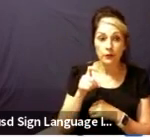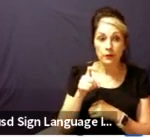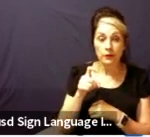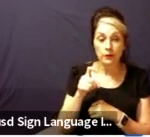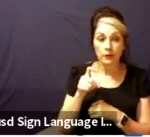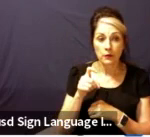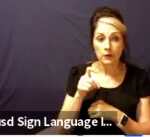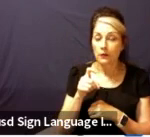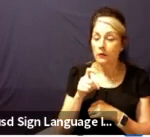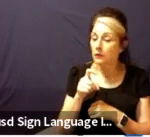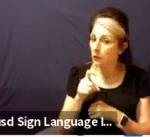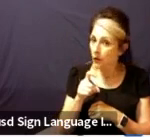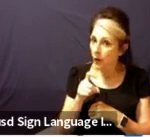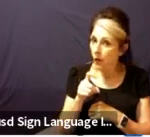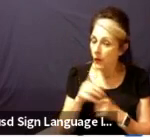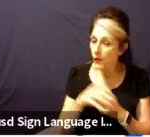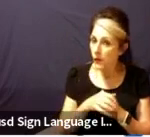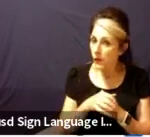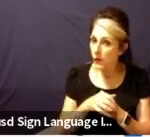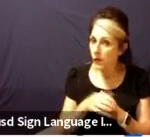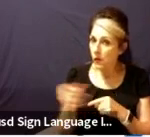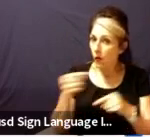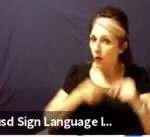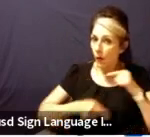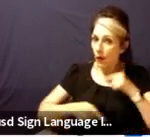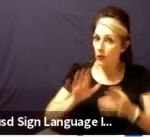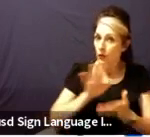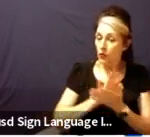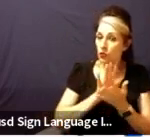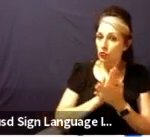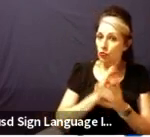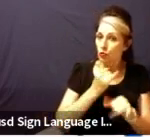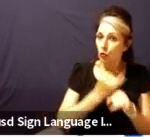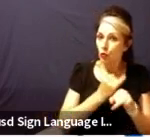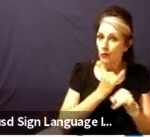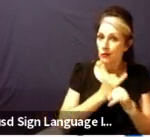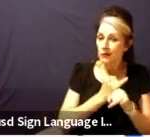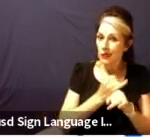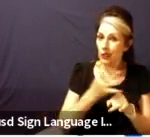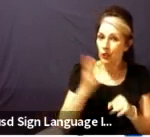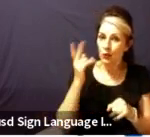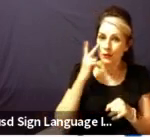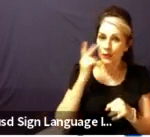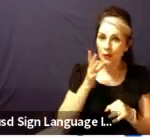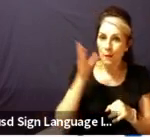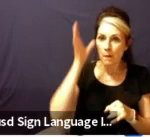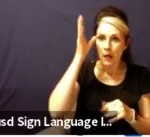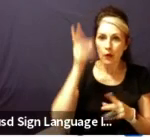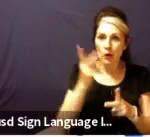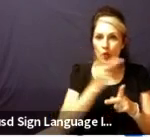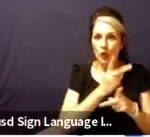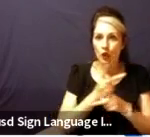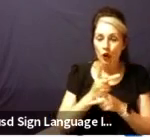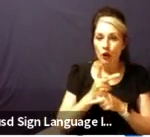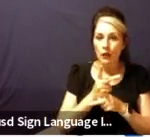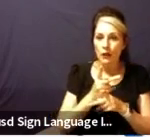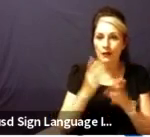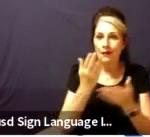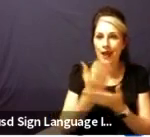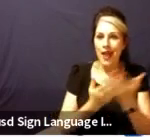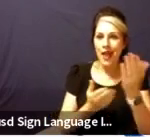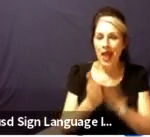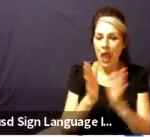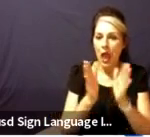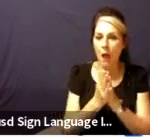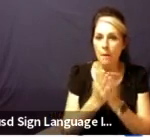bring back to the school site. As you can see here, there's this parent guardian student handbook that if you click on it,